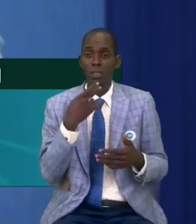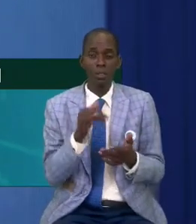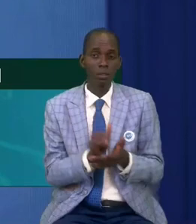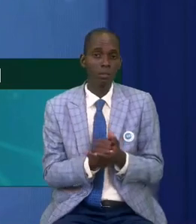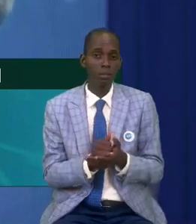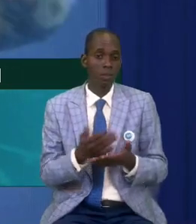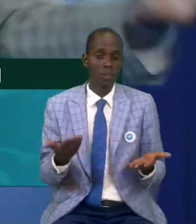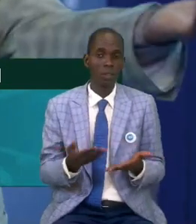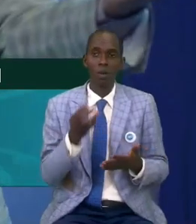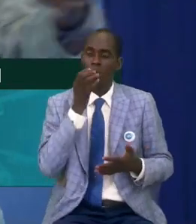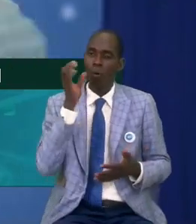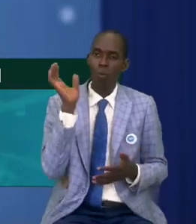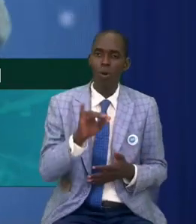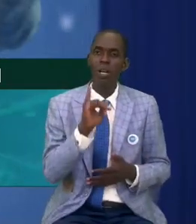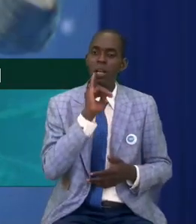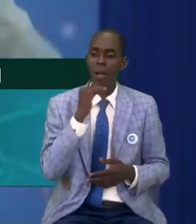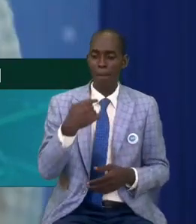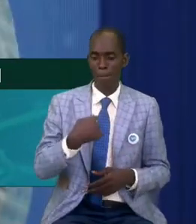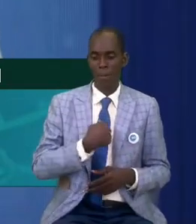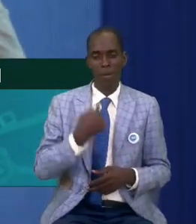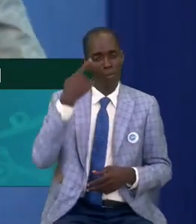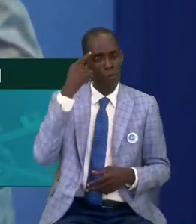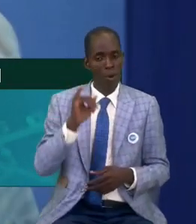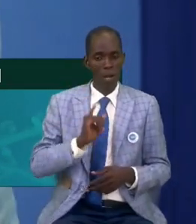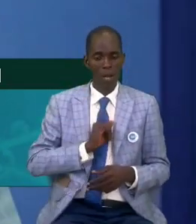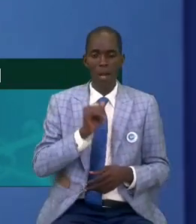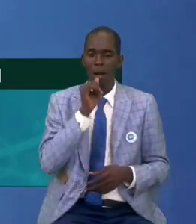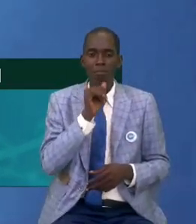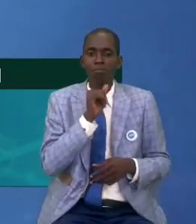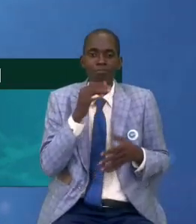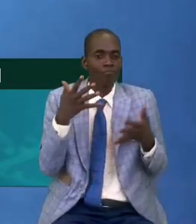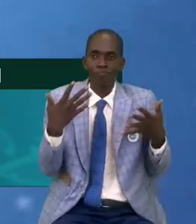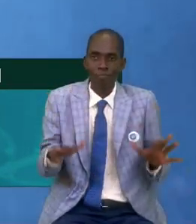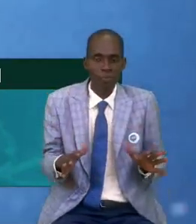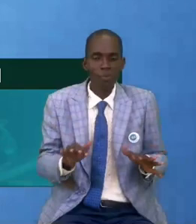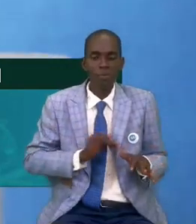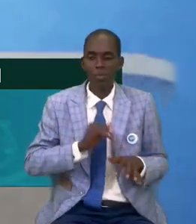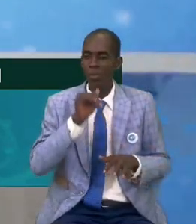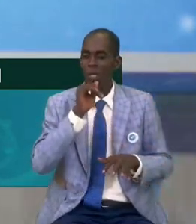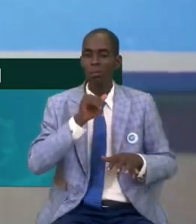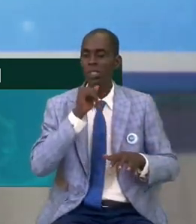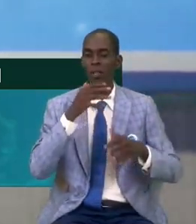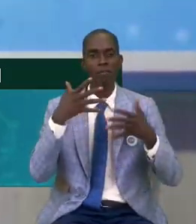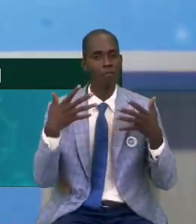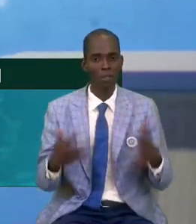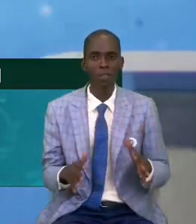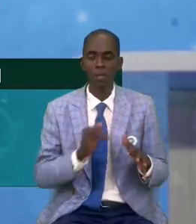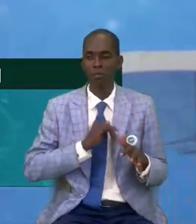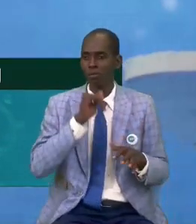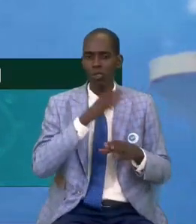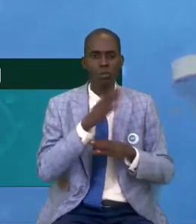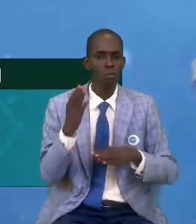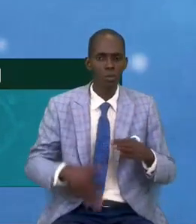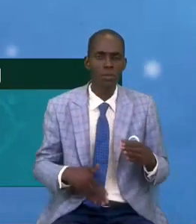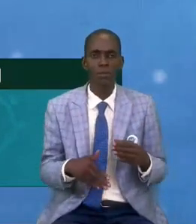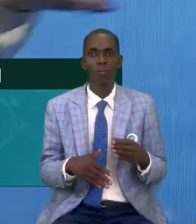undone. I am undone. I am undone. When somebody, you know, just throws the hand up and he says,